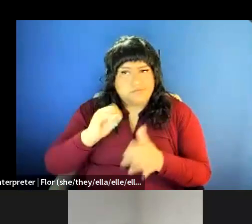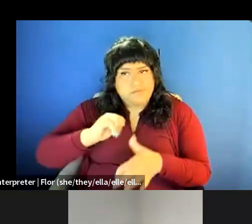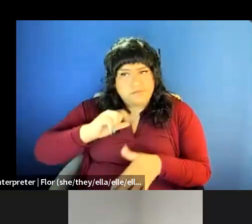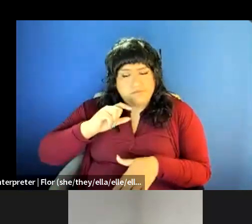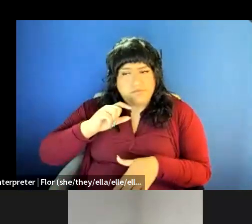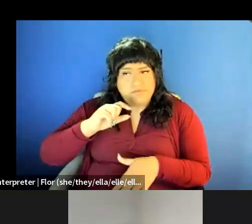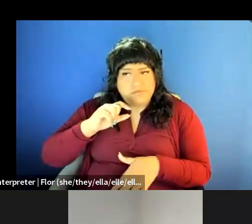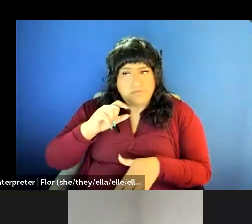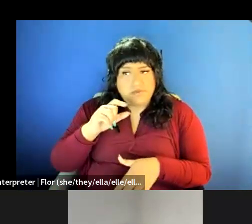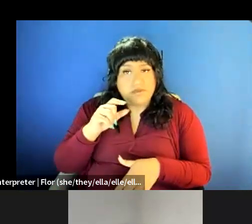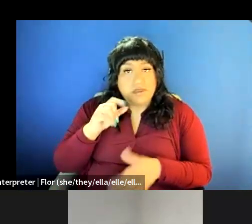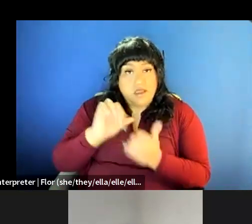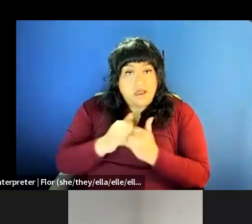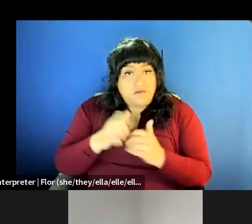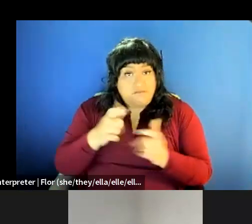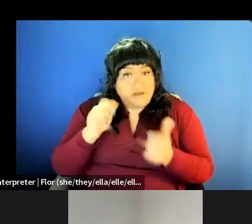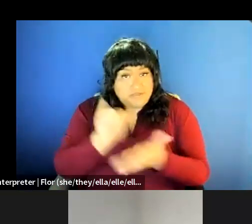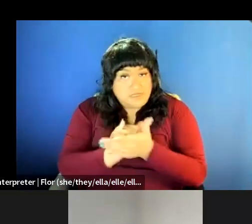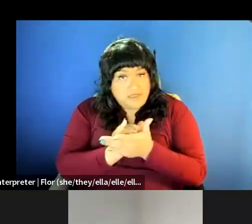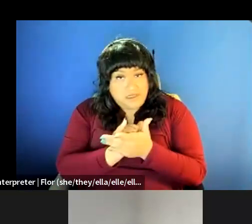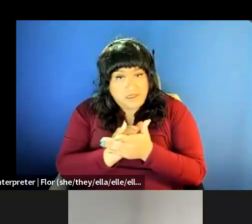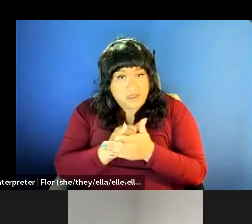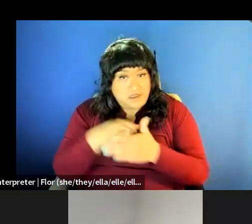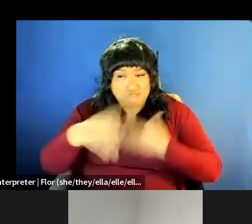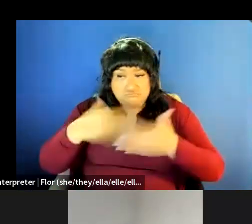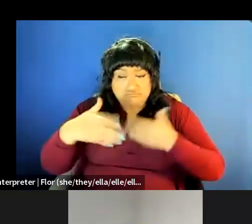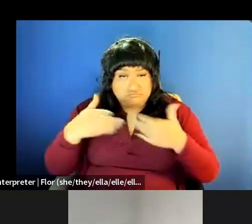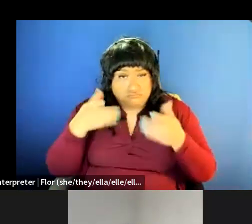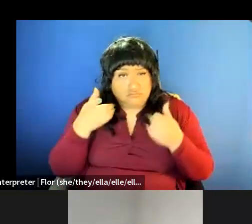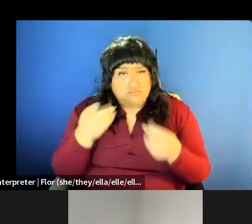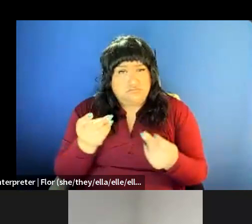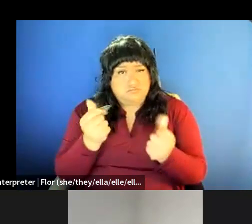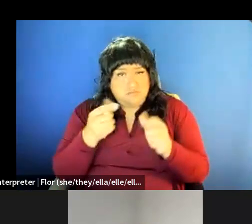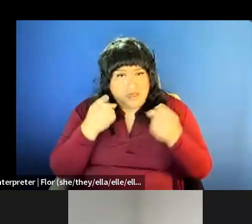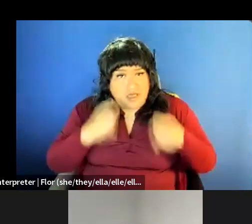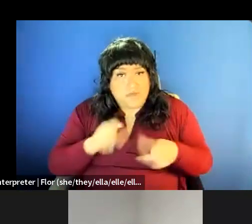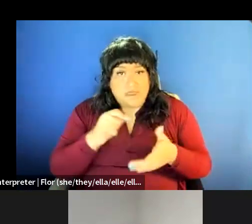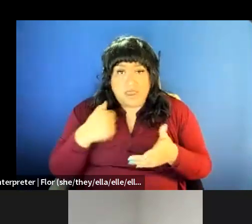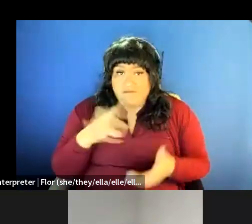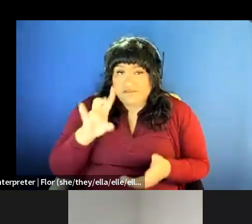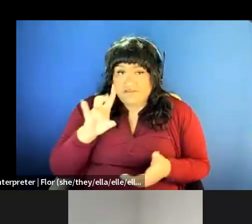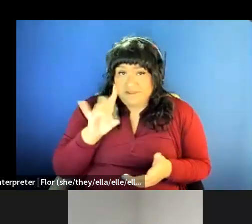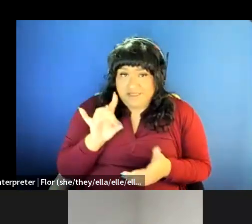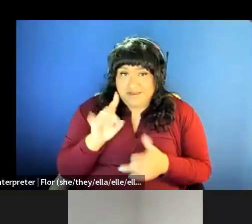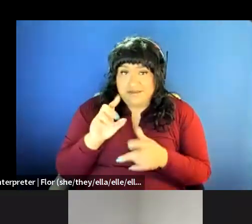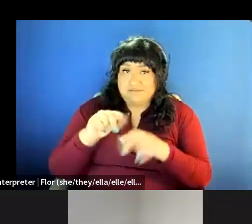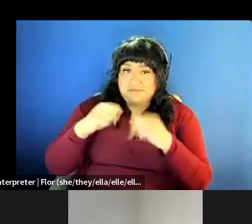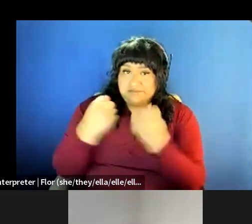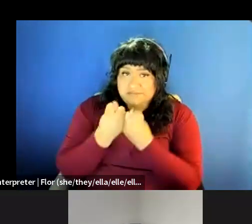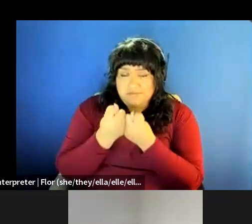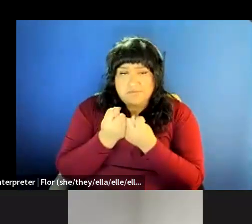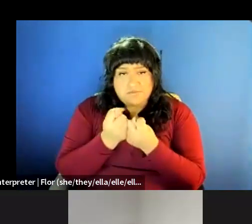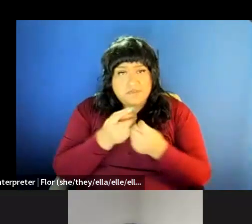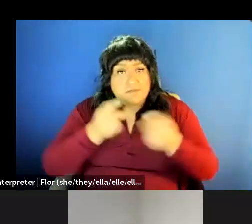the how fast that moved, man, there were 70 ACT teams, assertive community treatment teams funded immediately. And